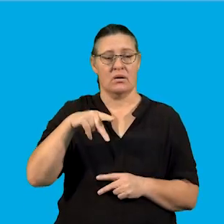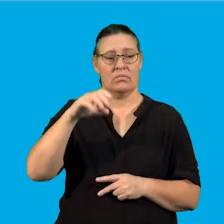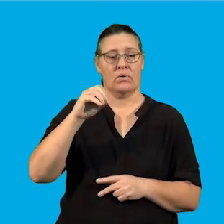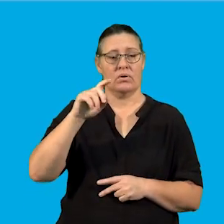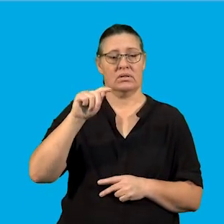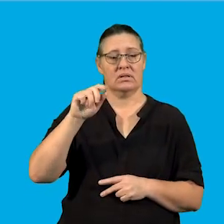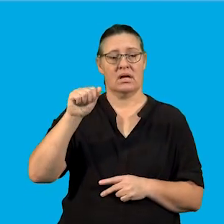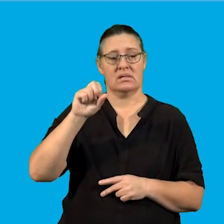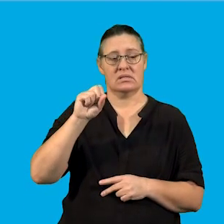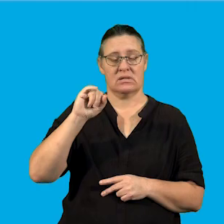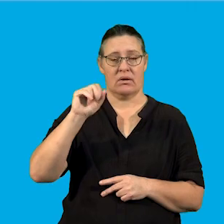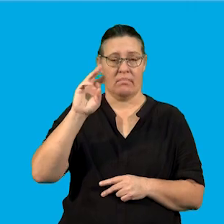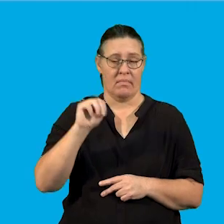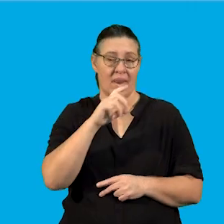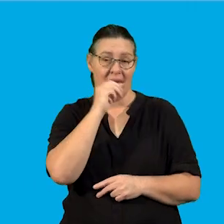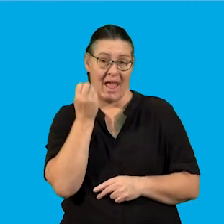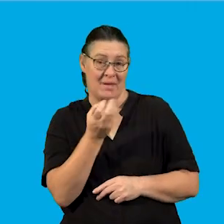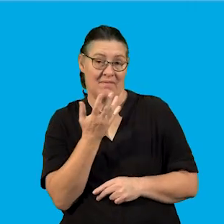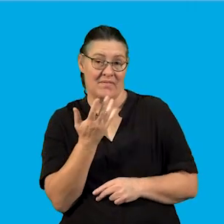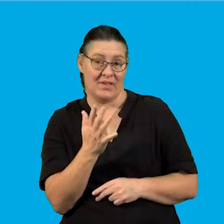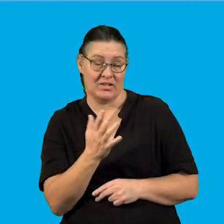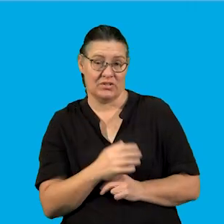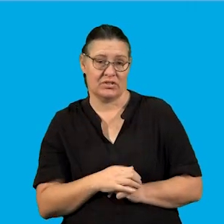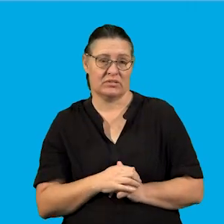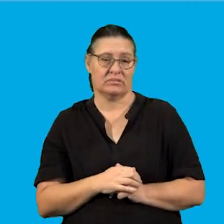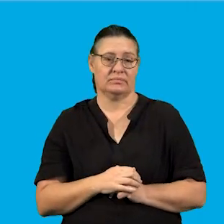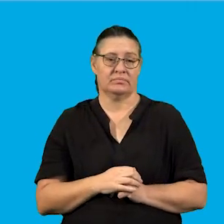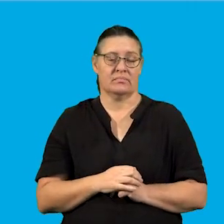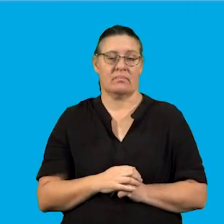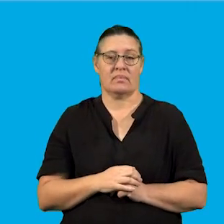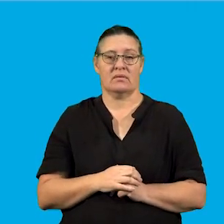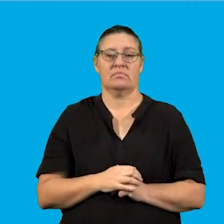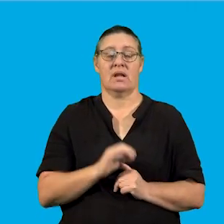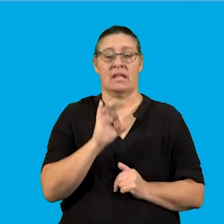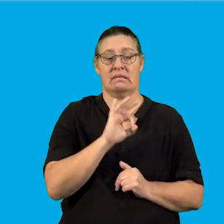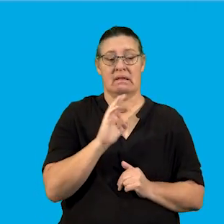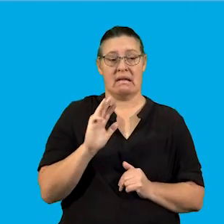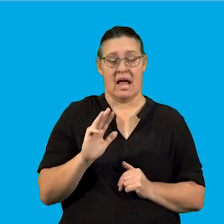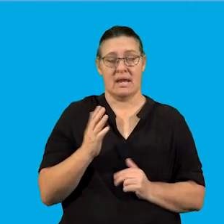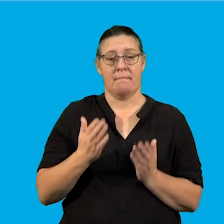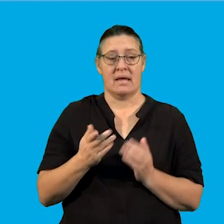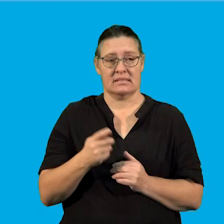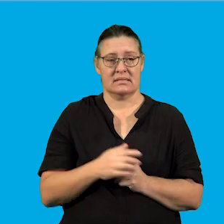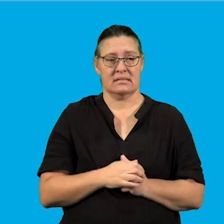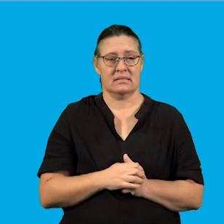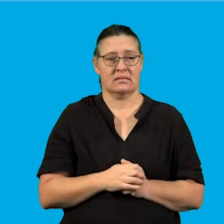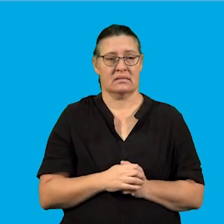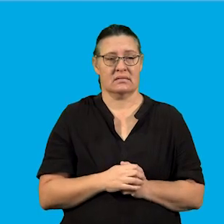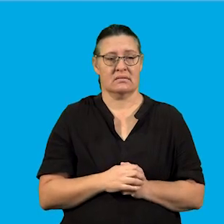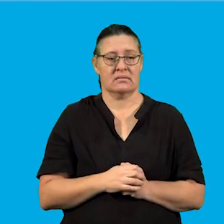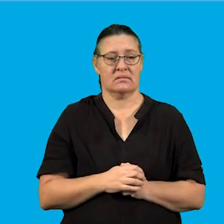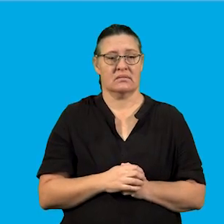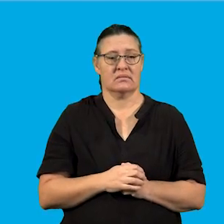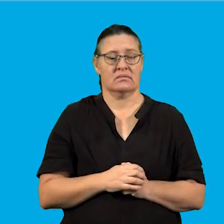the atomic mass with the name of that particular element. So we can write there that this is phosphorus,